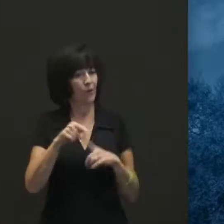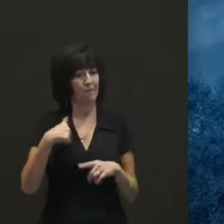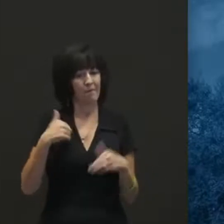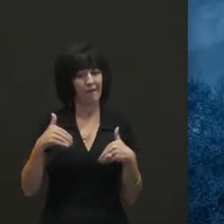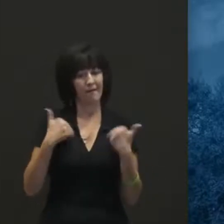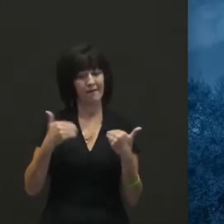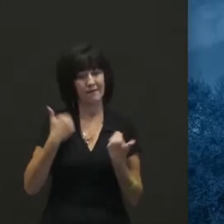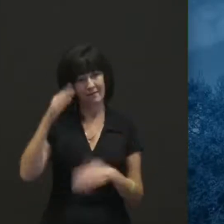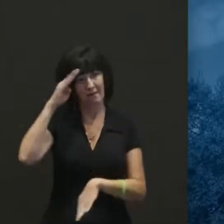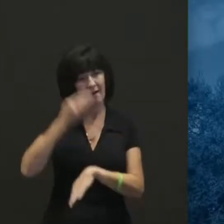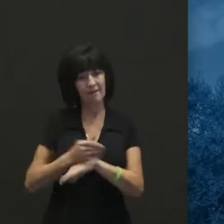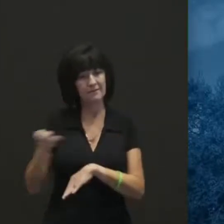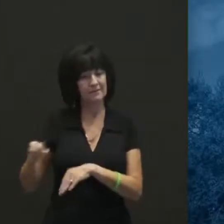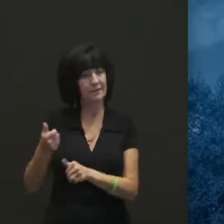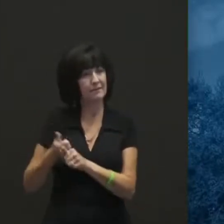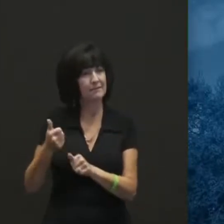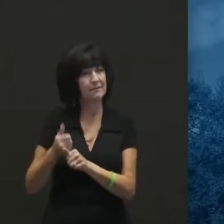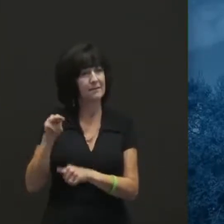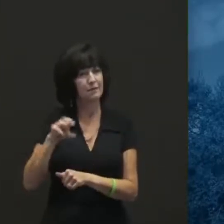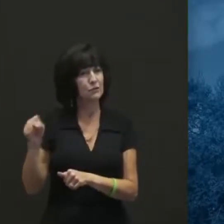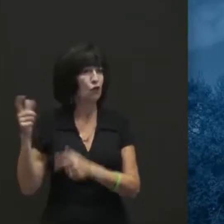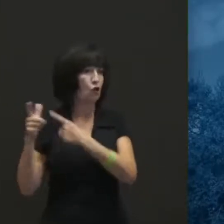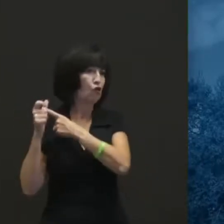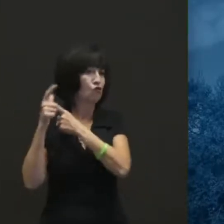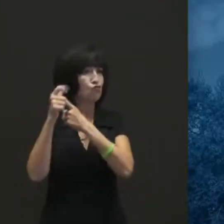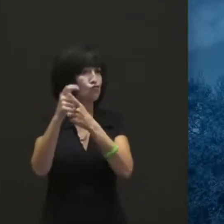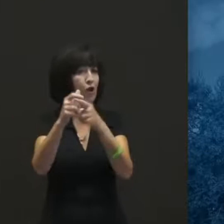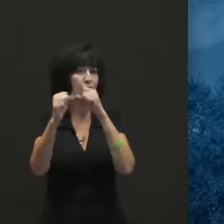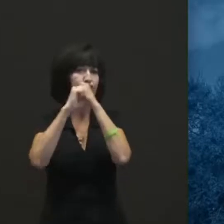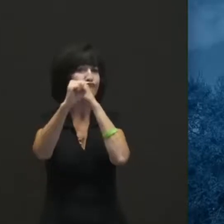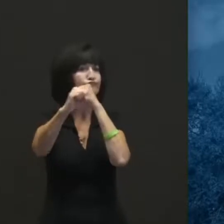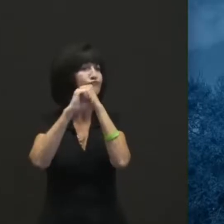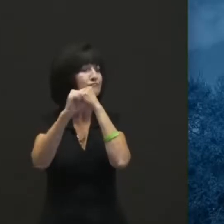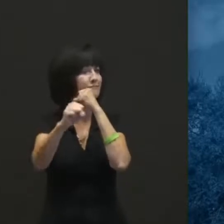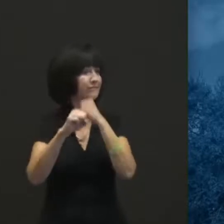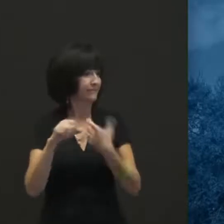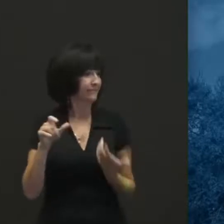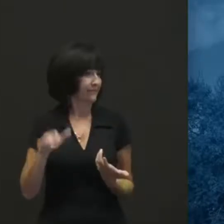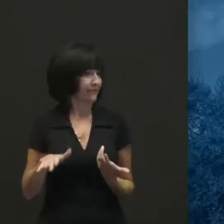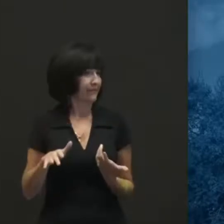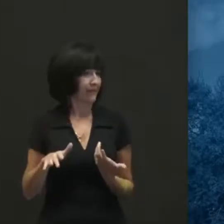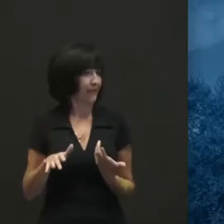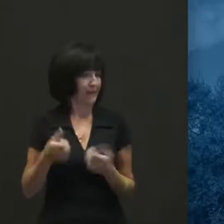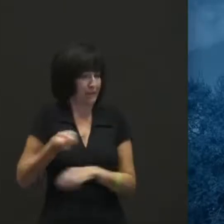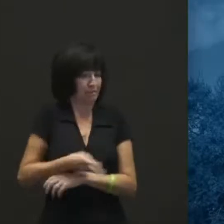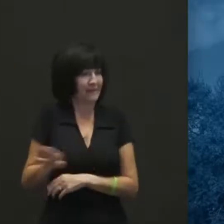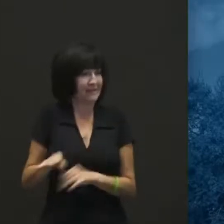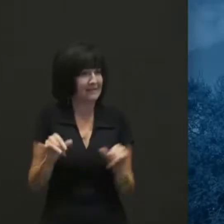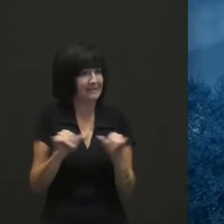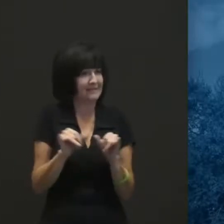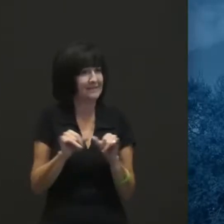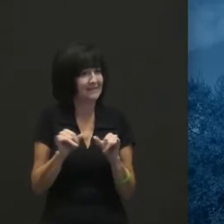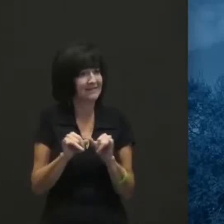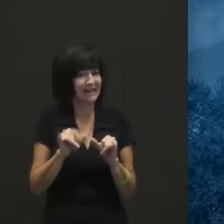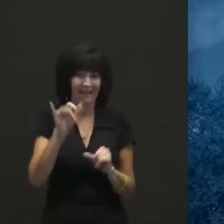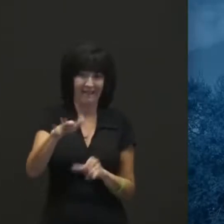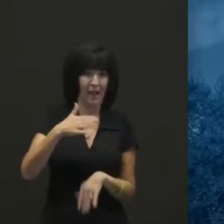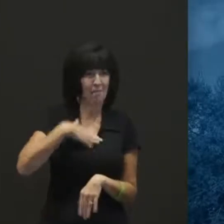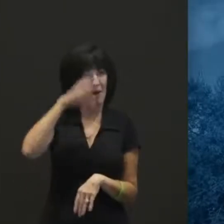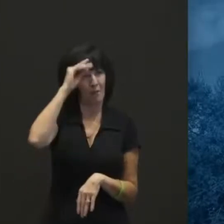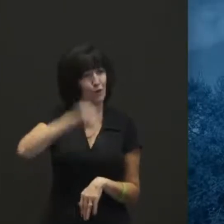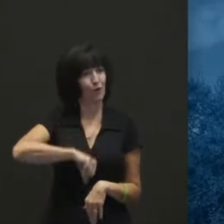in middle school and he ran out on the field with his trombone. The trombone was bigger than he was, It was just like, wow, that's my boy out